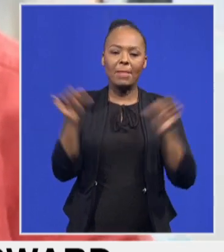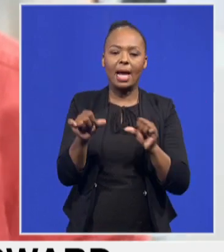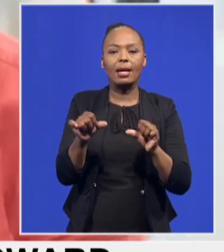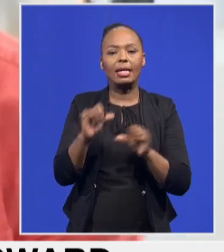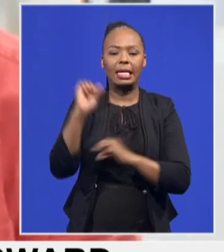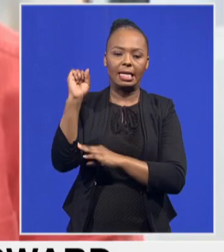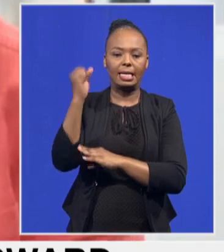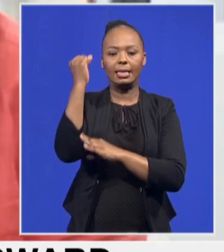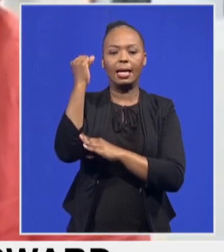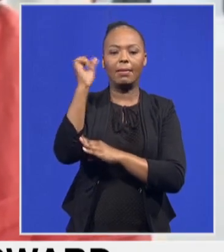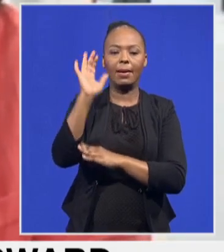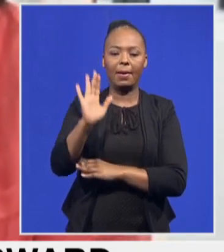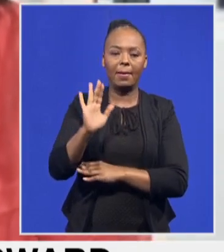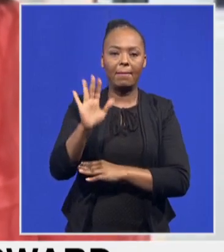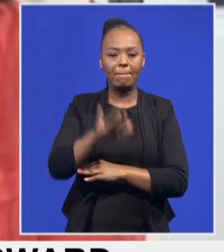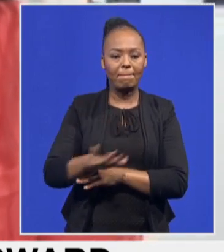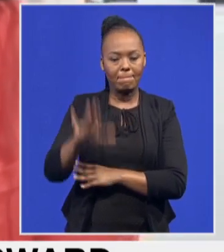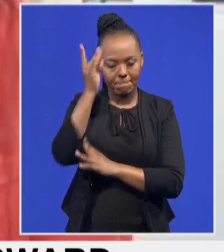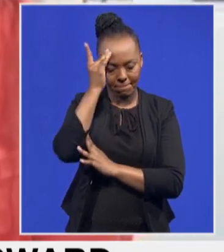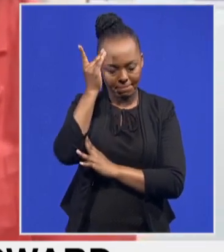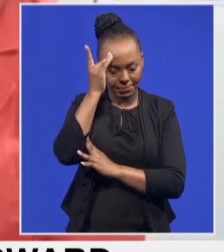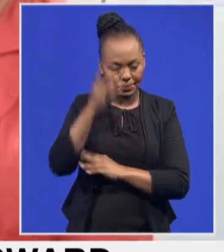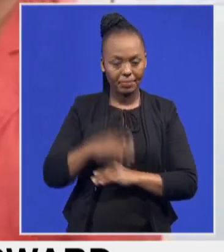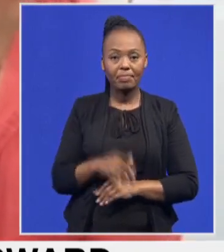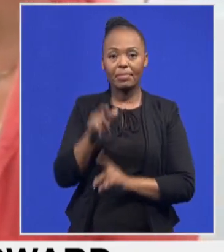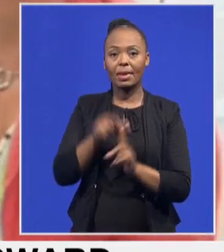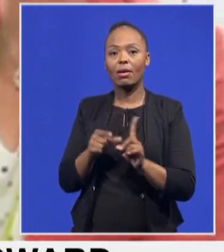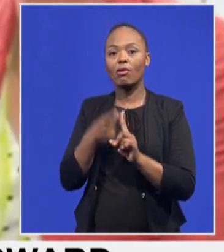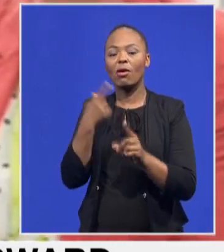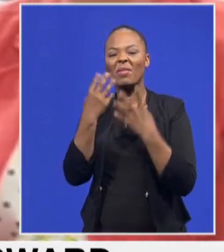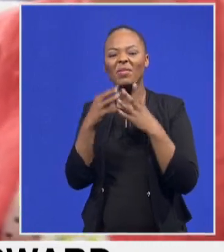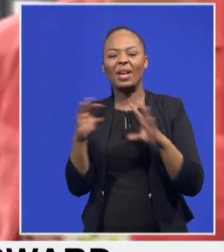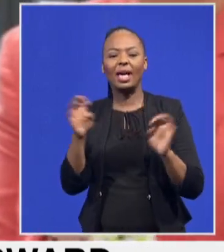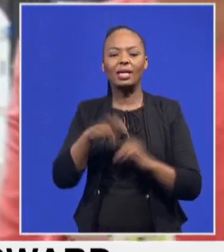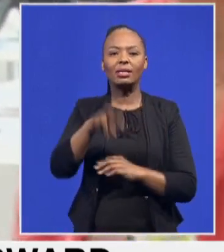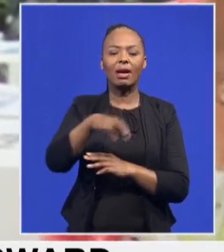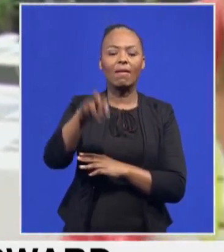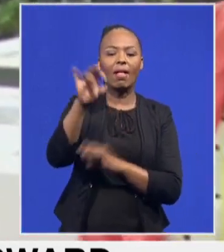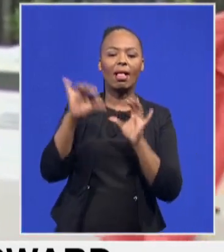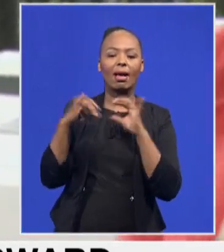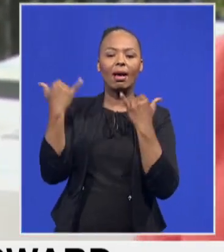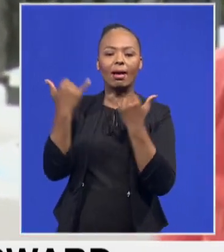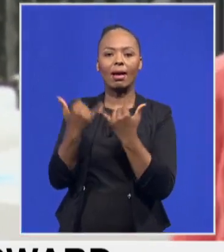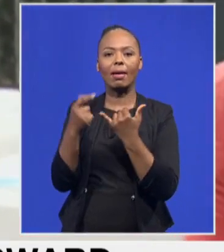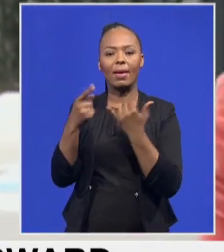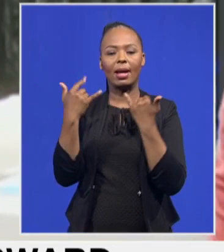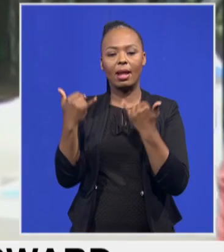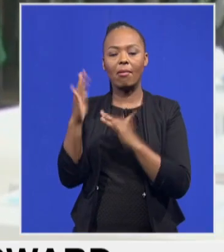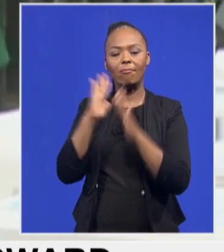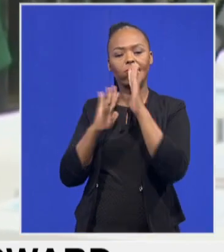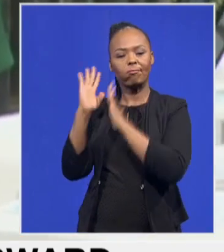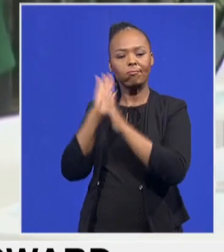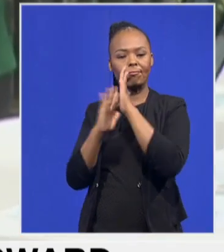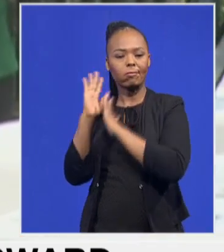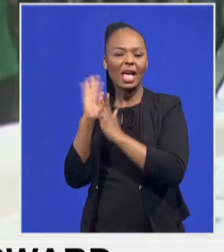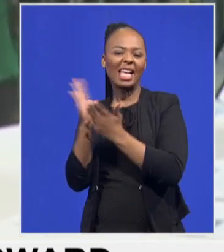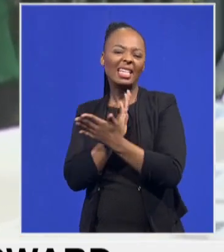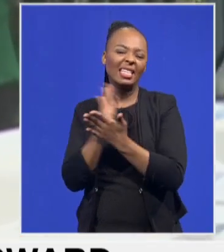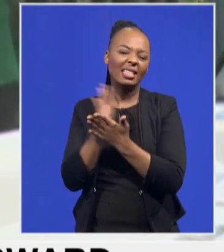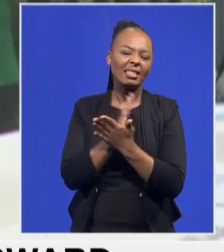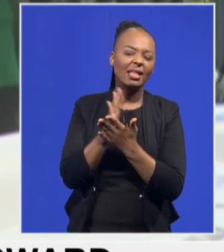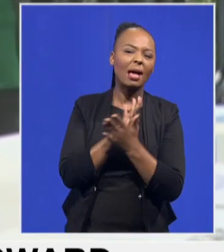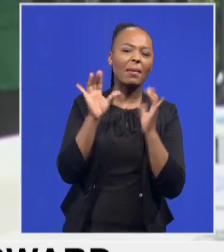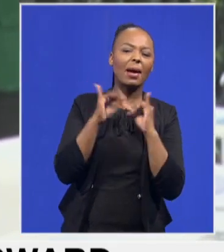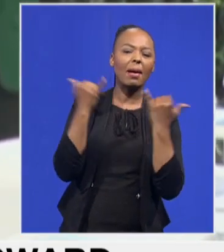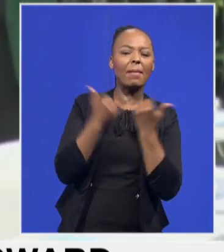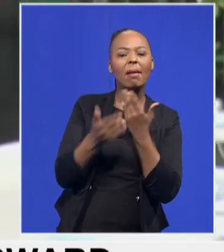to us on SABC News. That was Karen Skitter. She's from Free Travel company Aldrin, just talking to us about some of the companies that